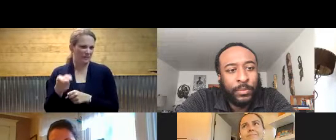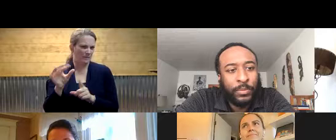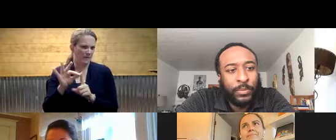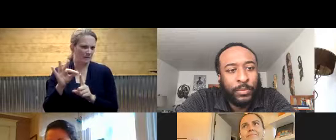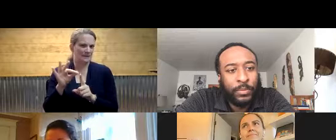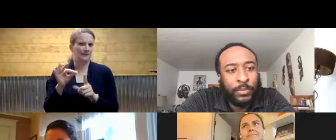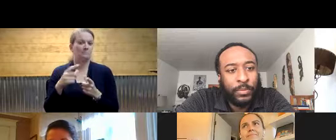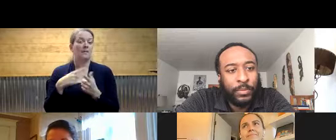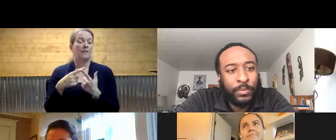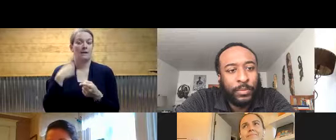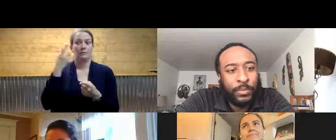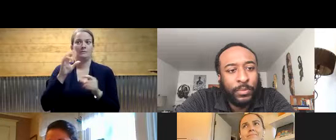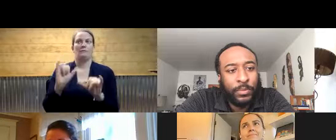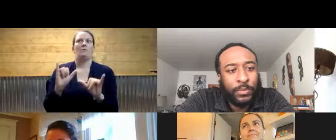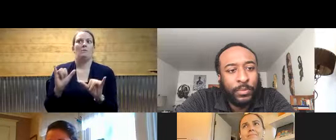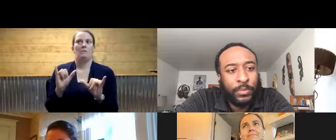well,